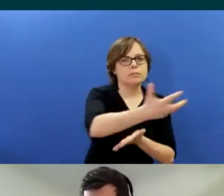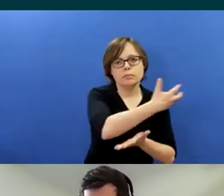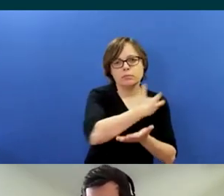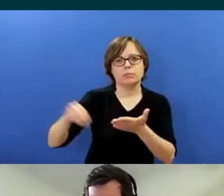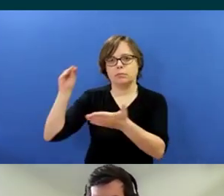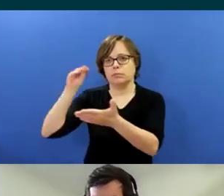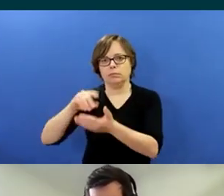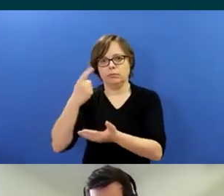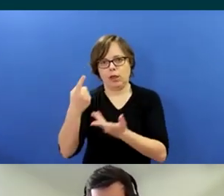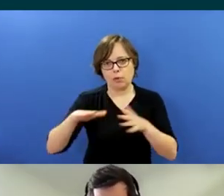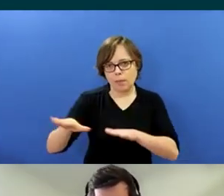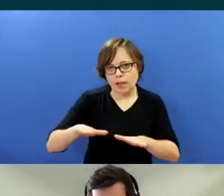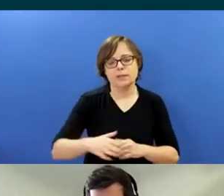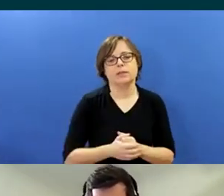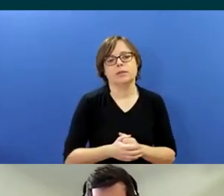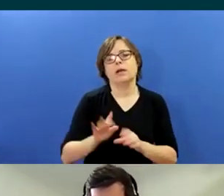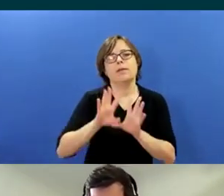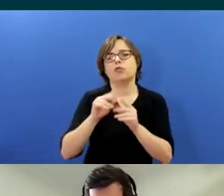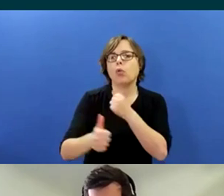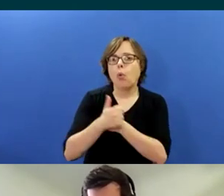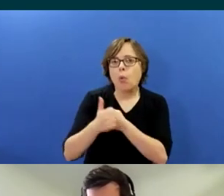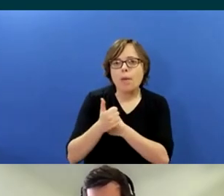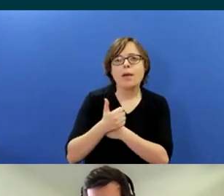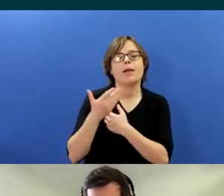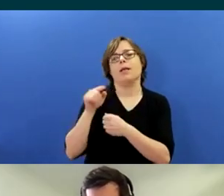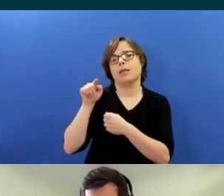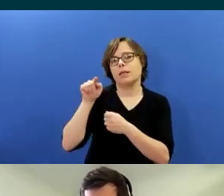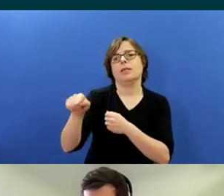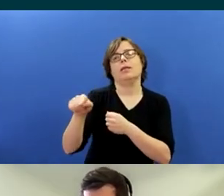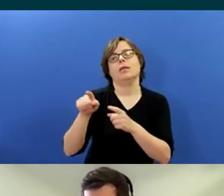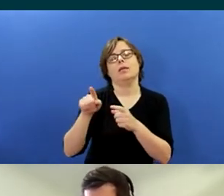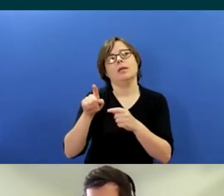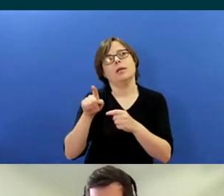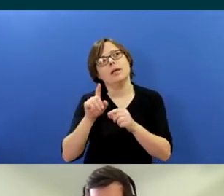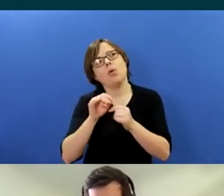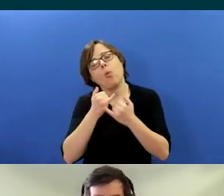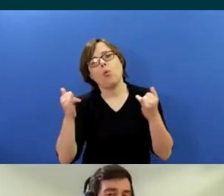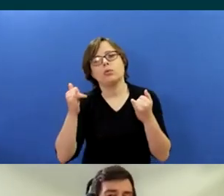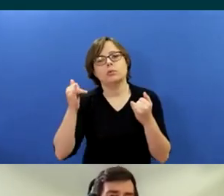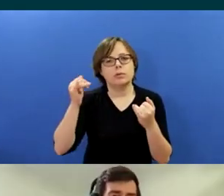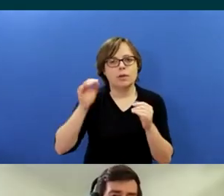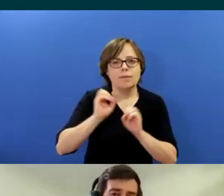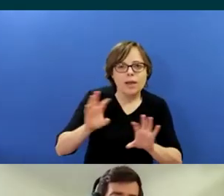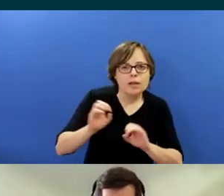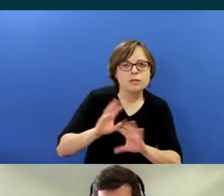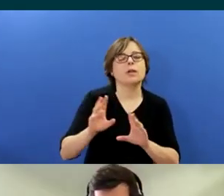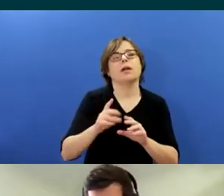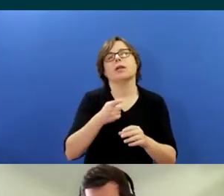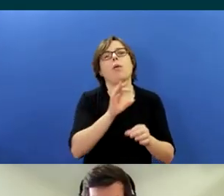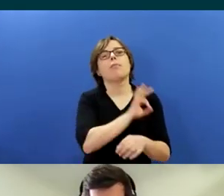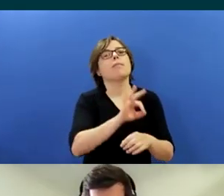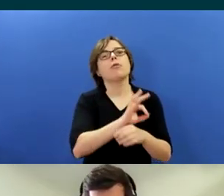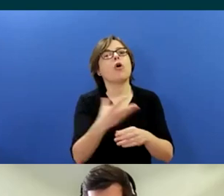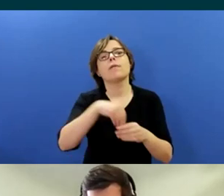understanding here. We added a list of contact persons. We added links to our working tools, as well as information to